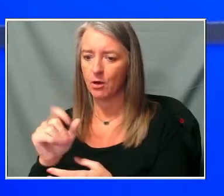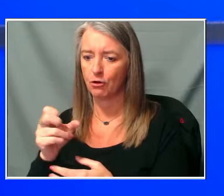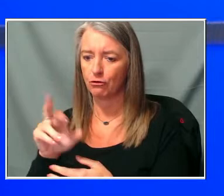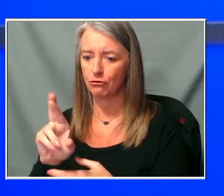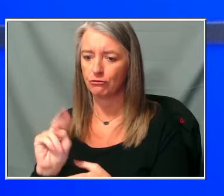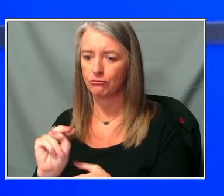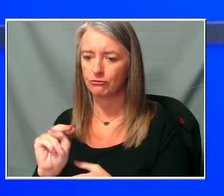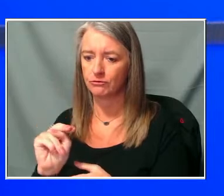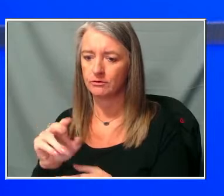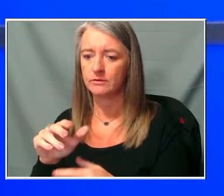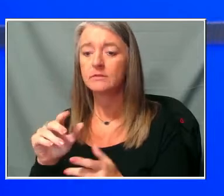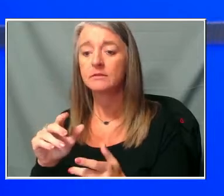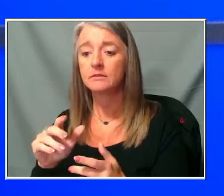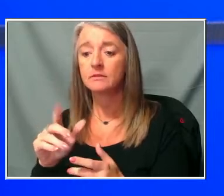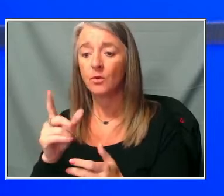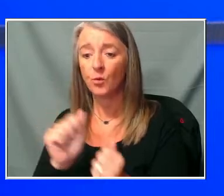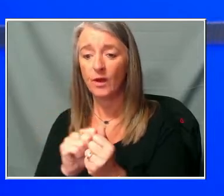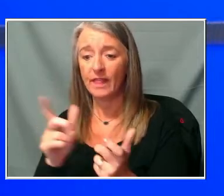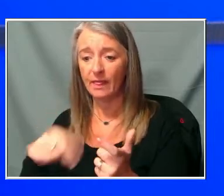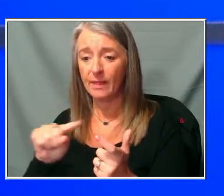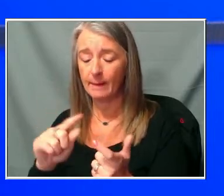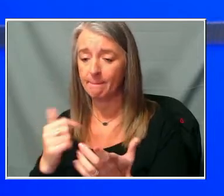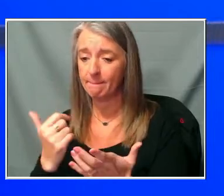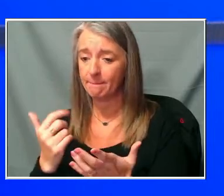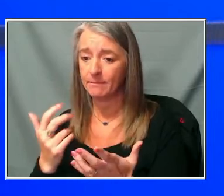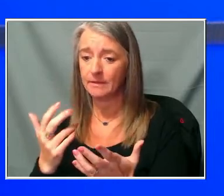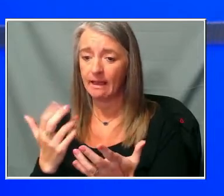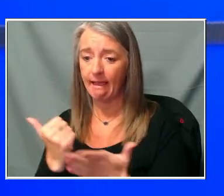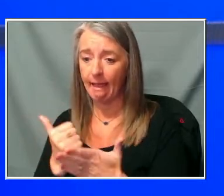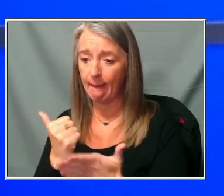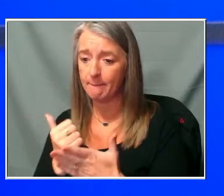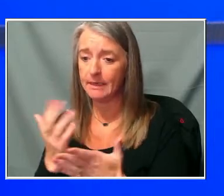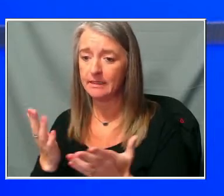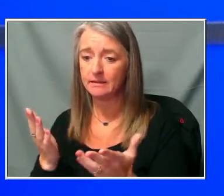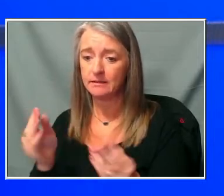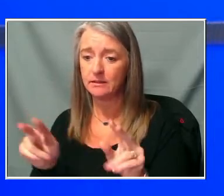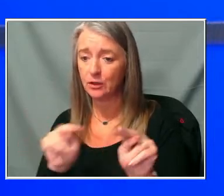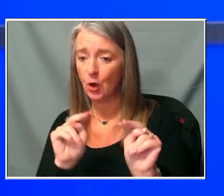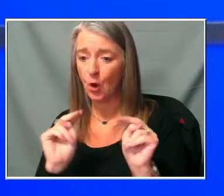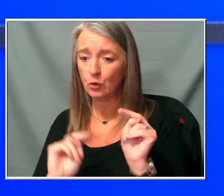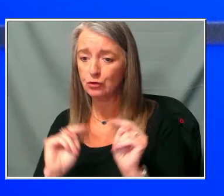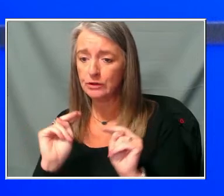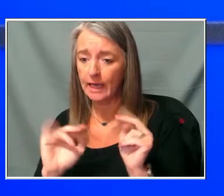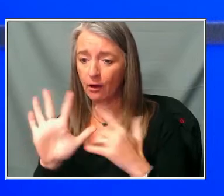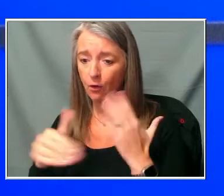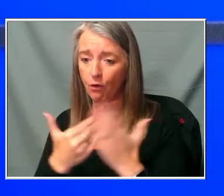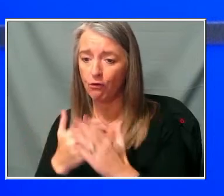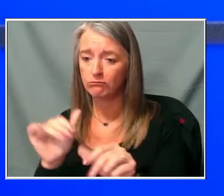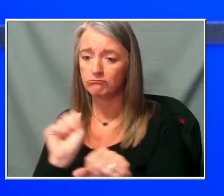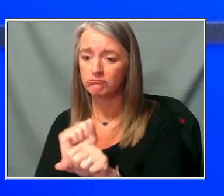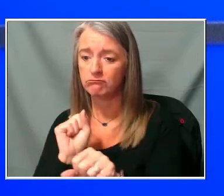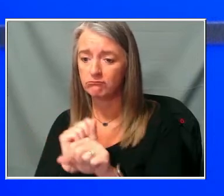them, they've helped kind of juggle all these doctors that I see. I mean, it's been truly one